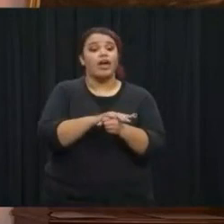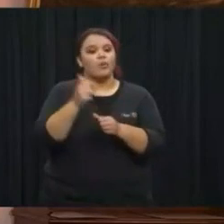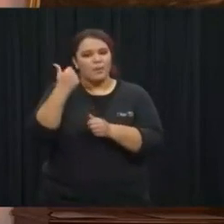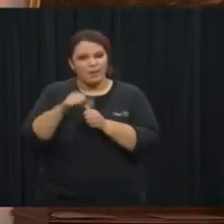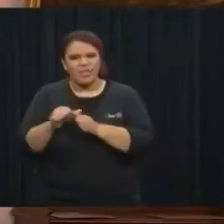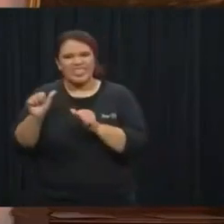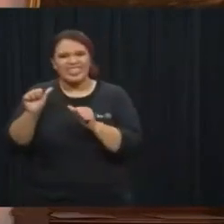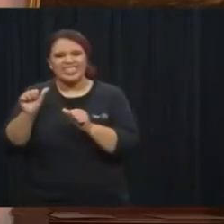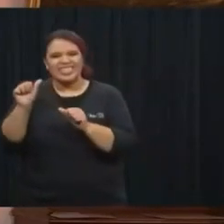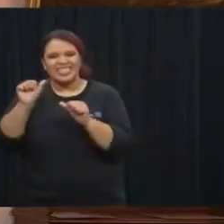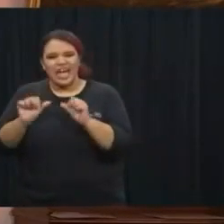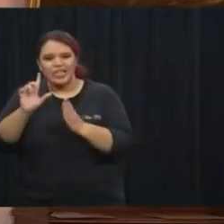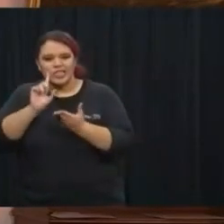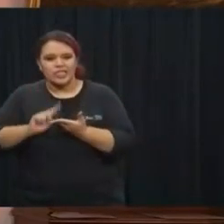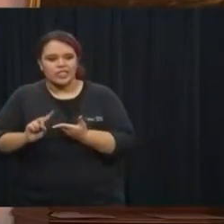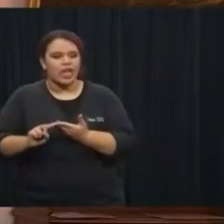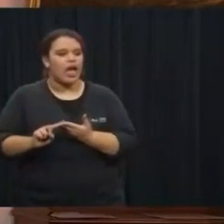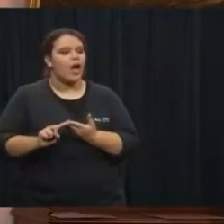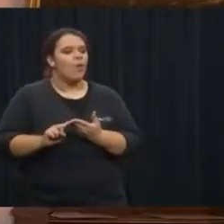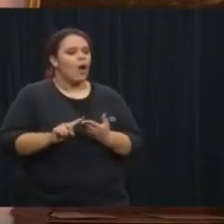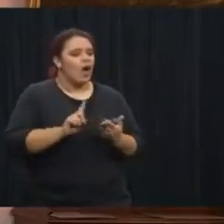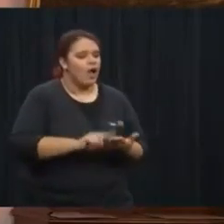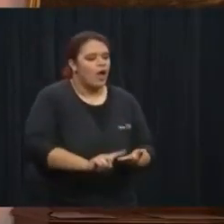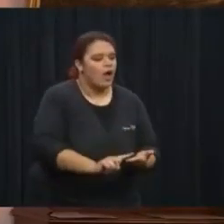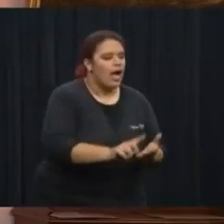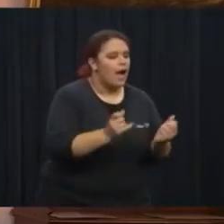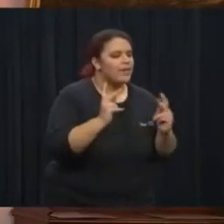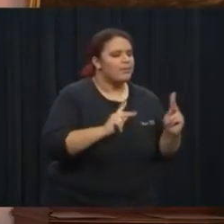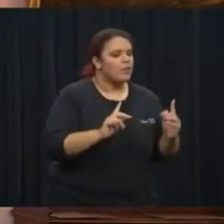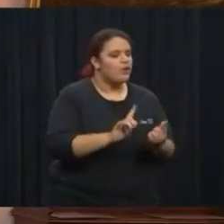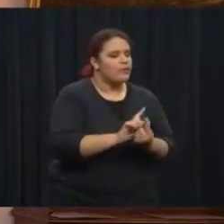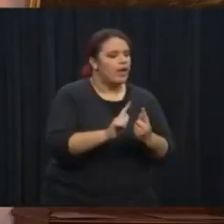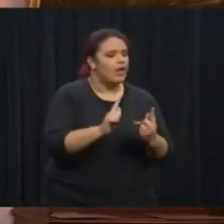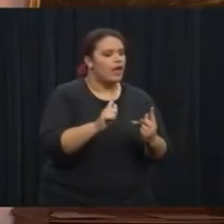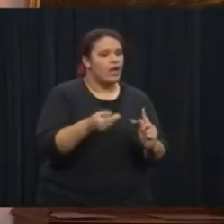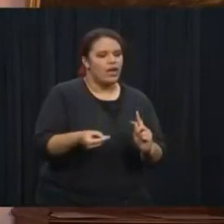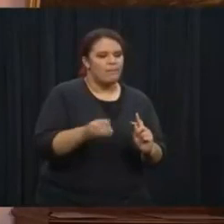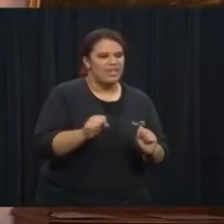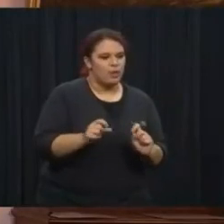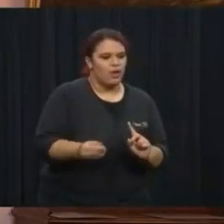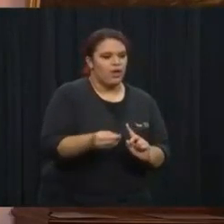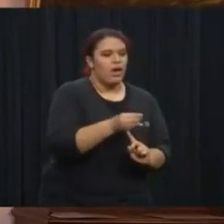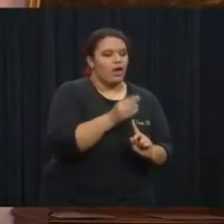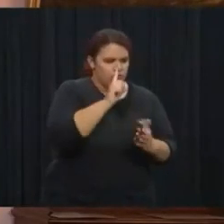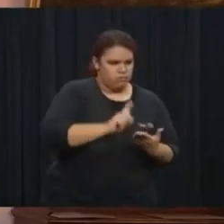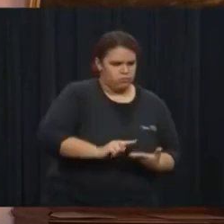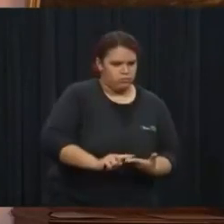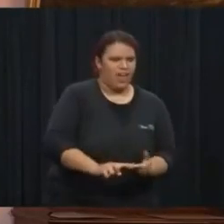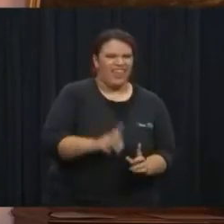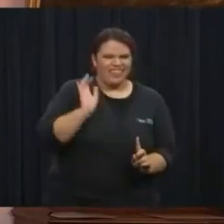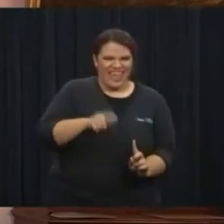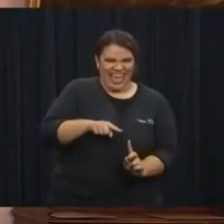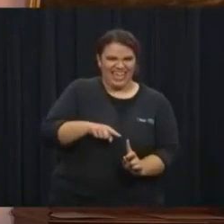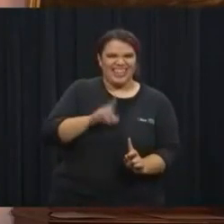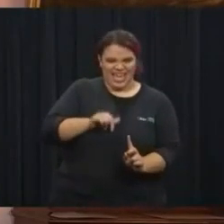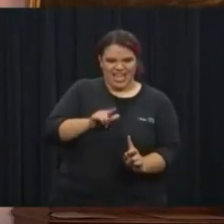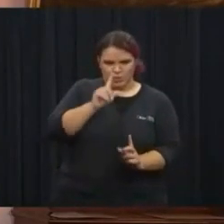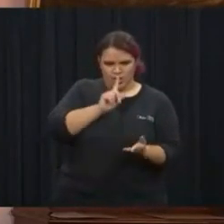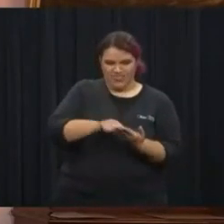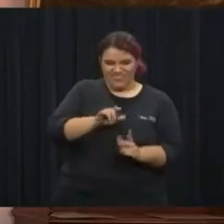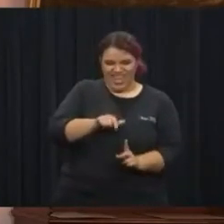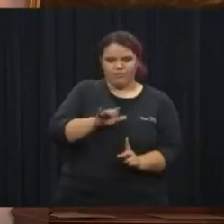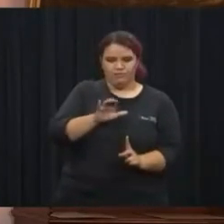what we're looking at is what all could we use across every venue in Ohio, not necessarily sitting in a hospital today as part